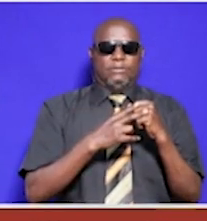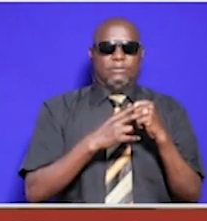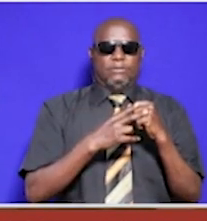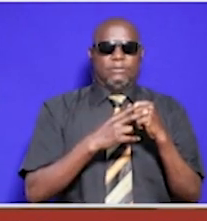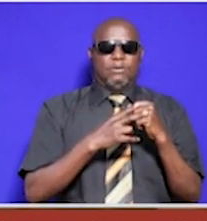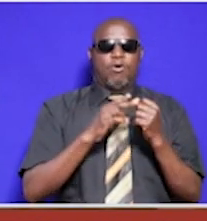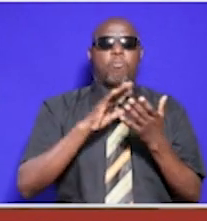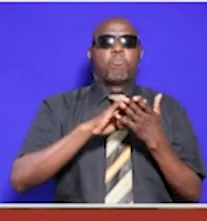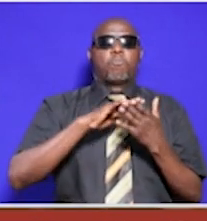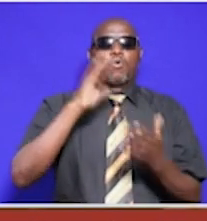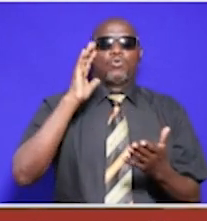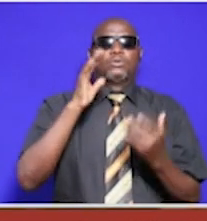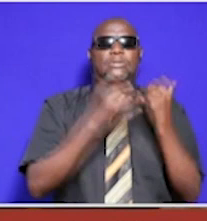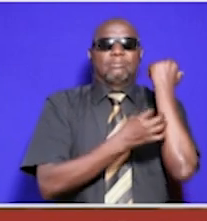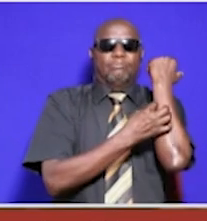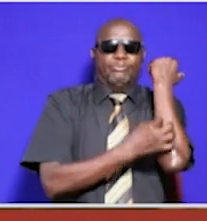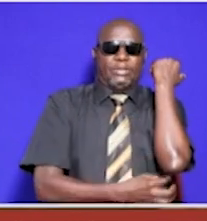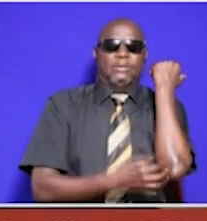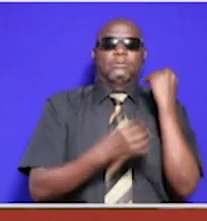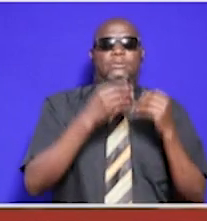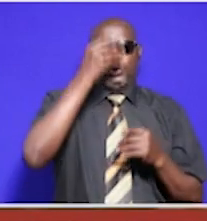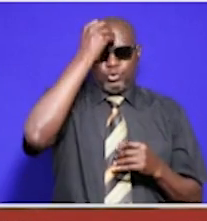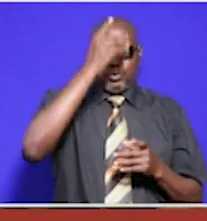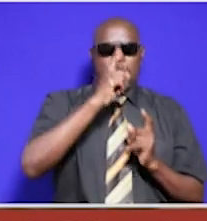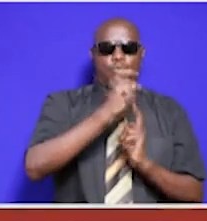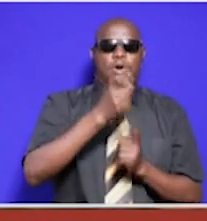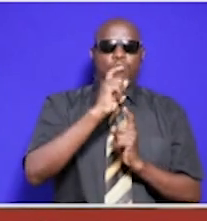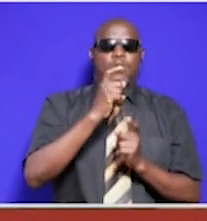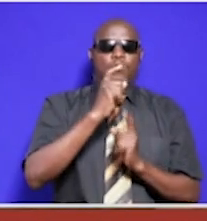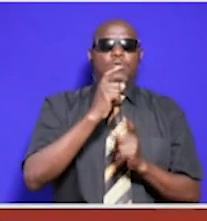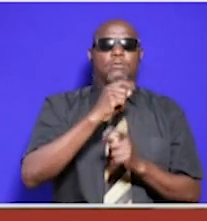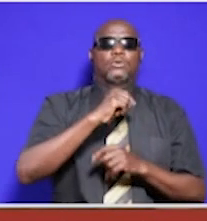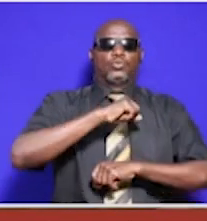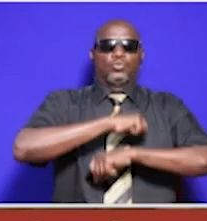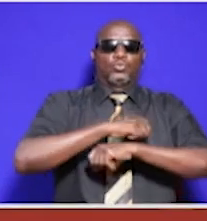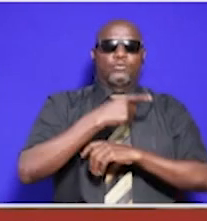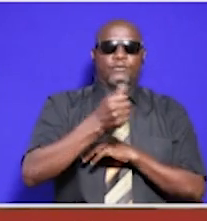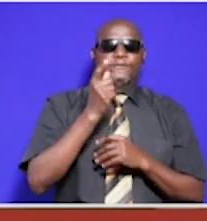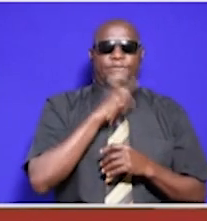most deserving students have been awarded the scholarships.